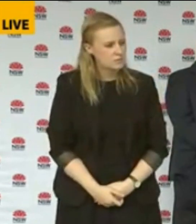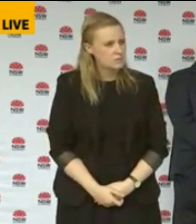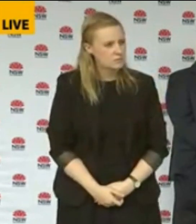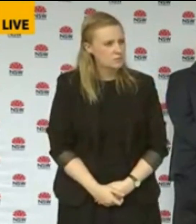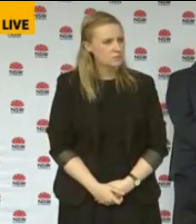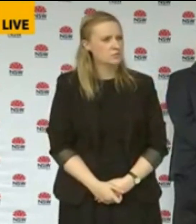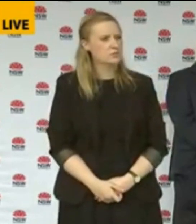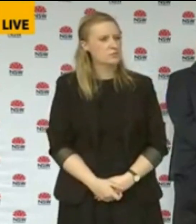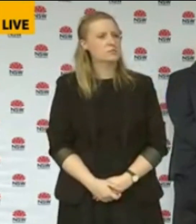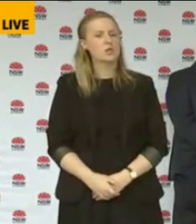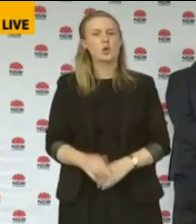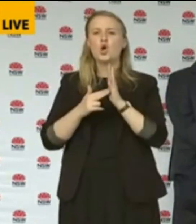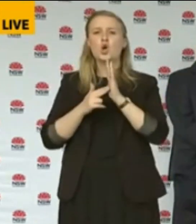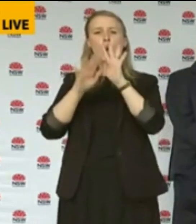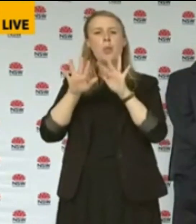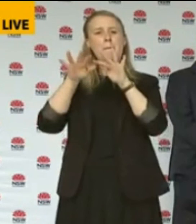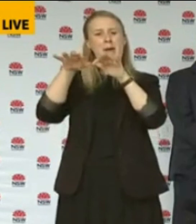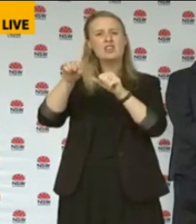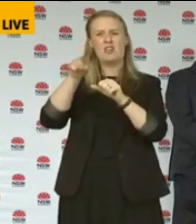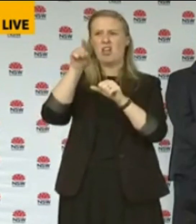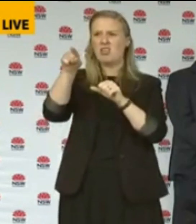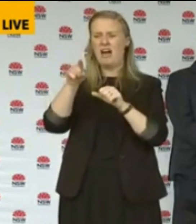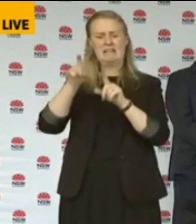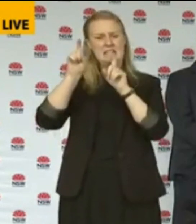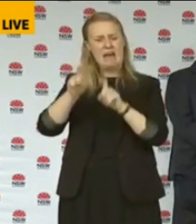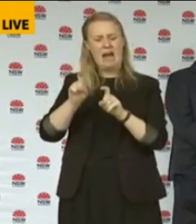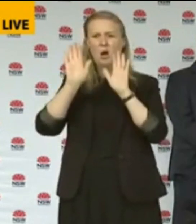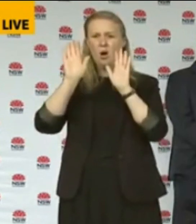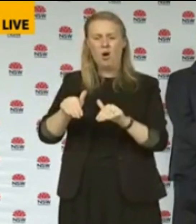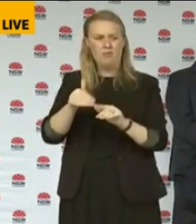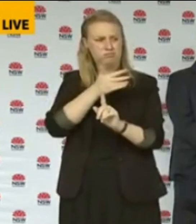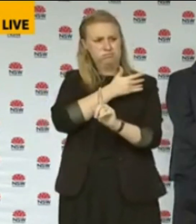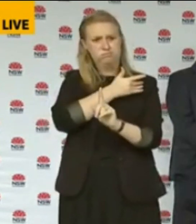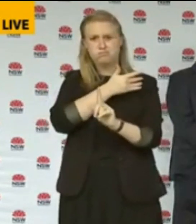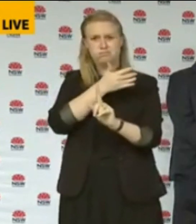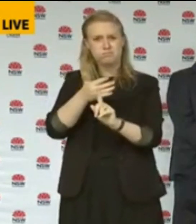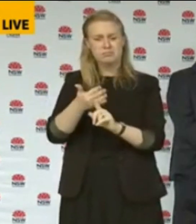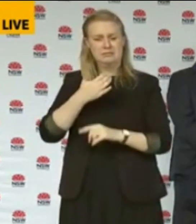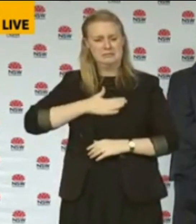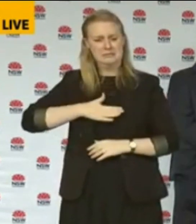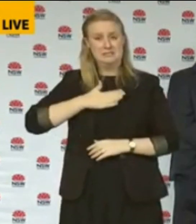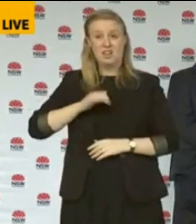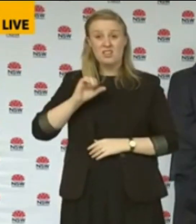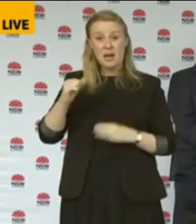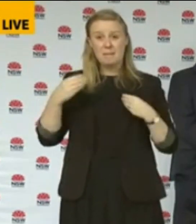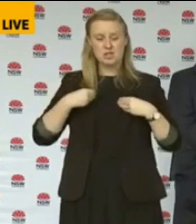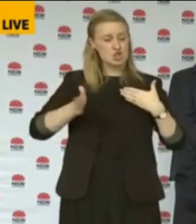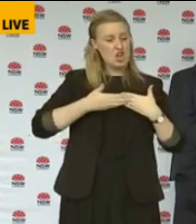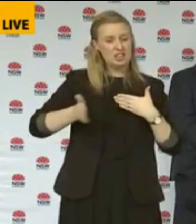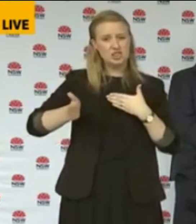far north, as promised by the Premier, when will that start to flow? Those guys are in lockdown now till to the 9th, guaranteed. When